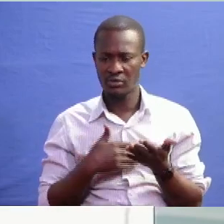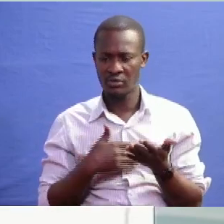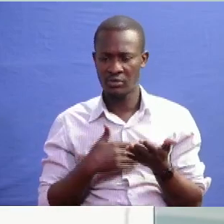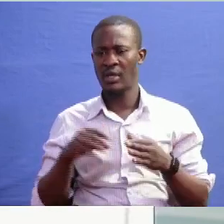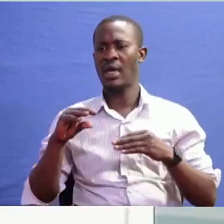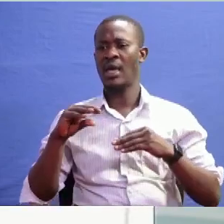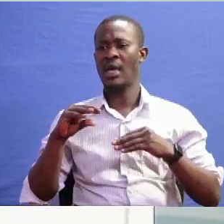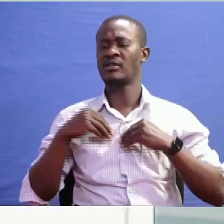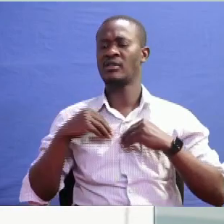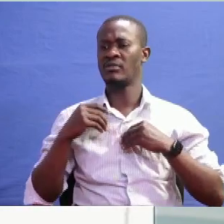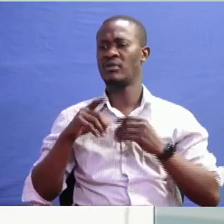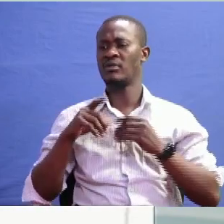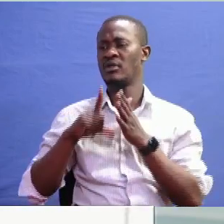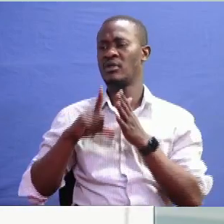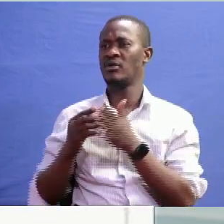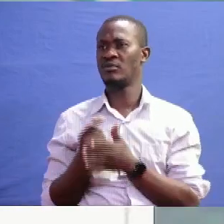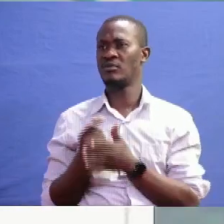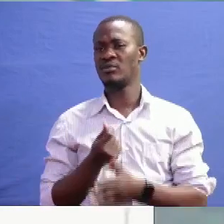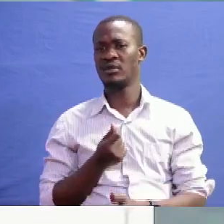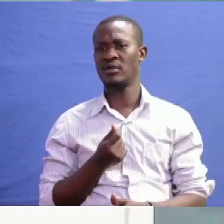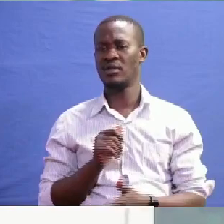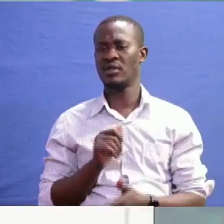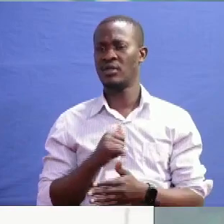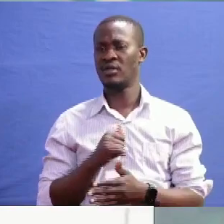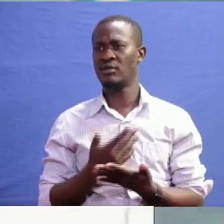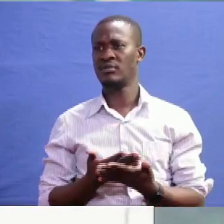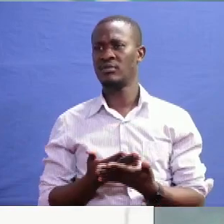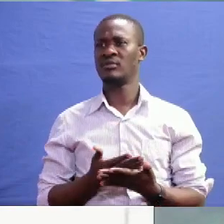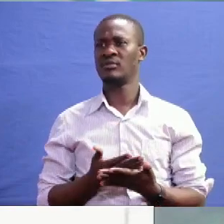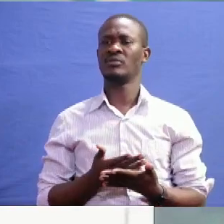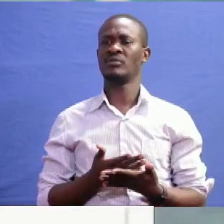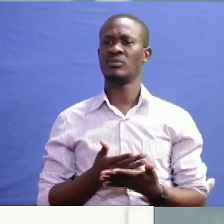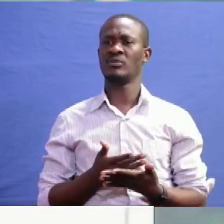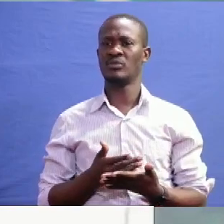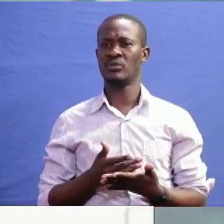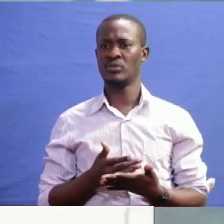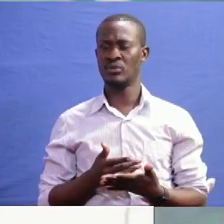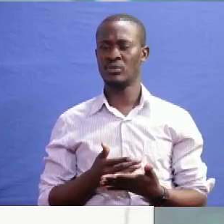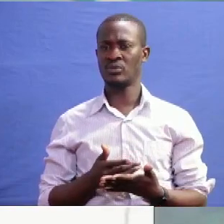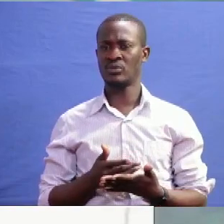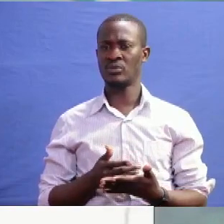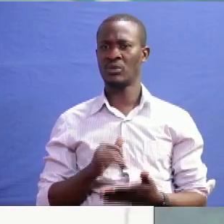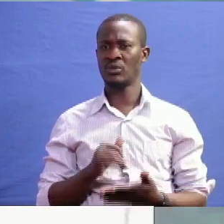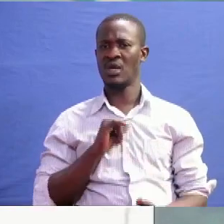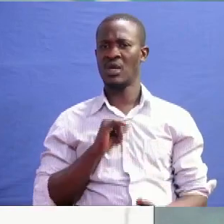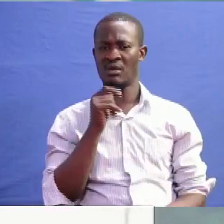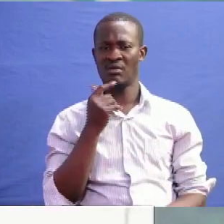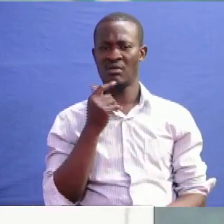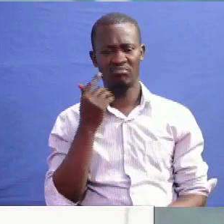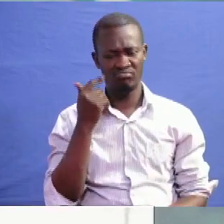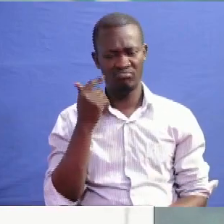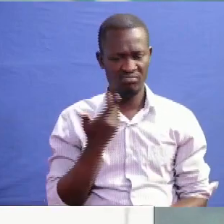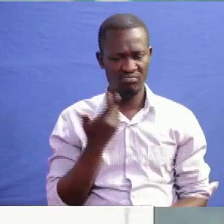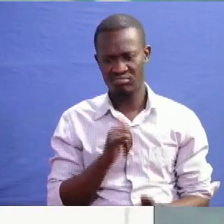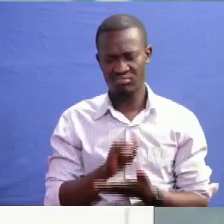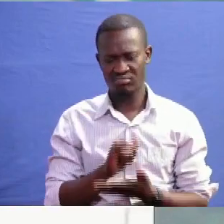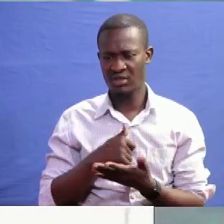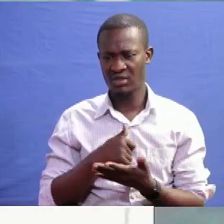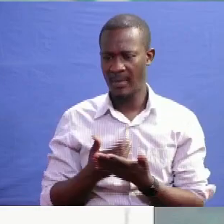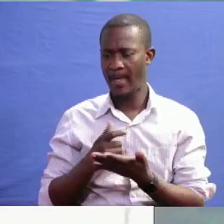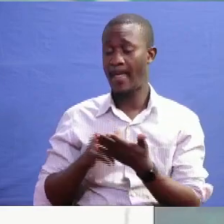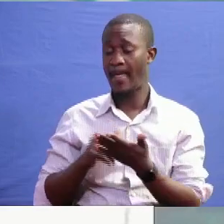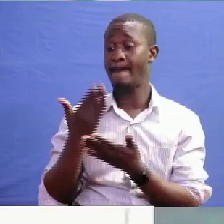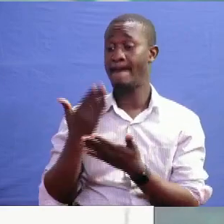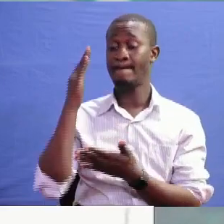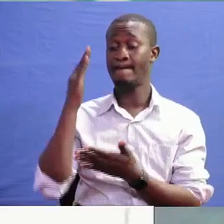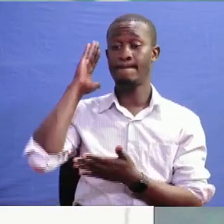the lost fund. Will that not increase the school fees? I don't think so, but because at the back of your